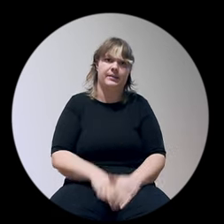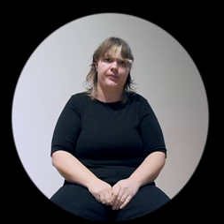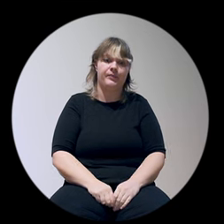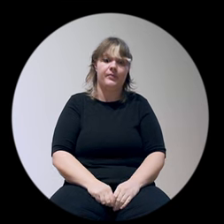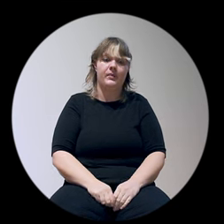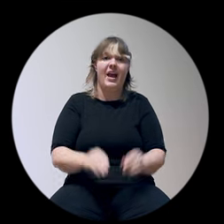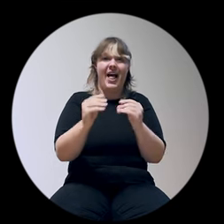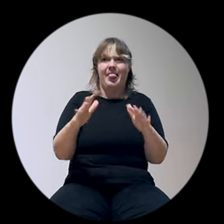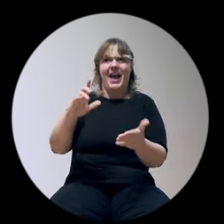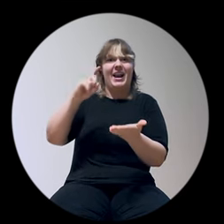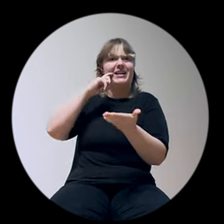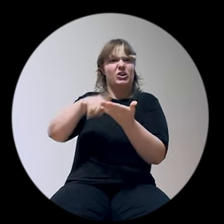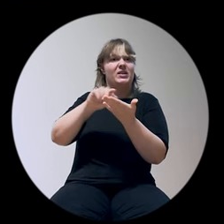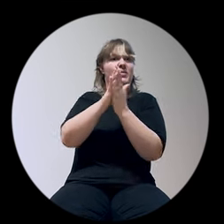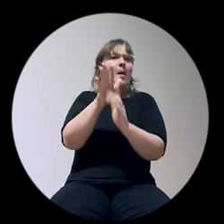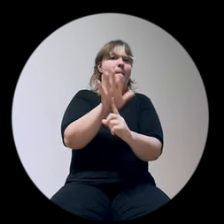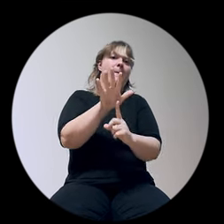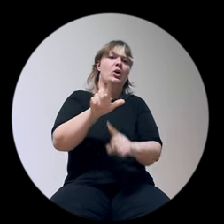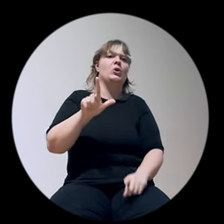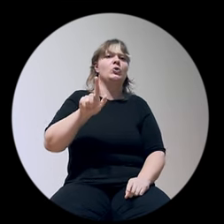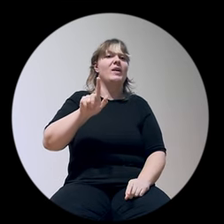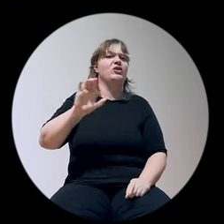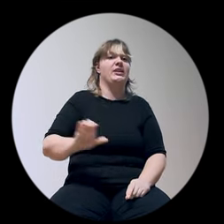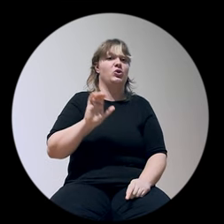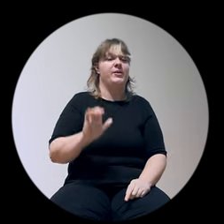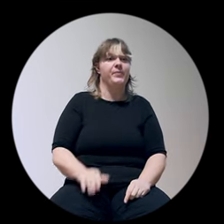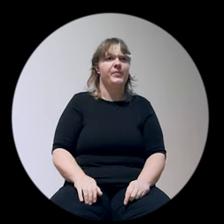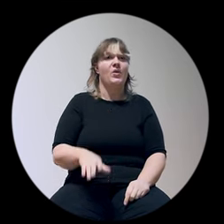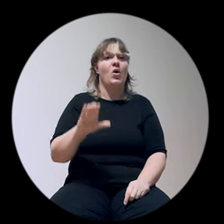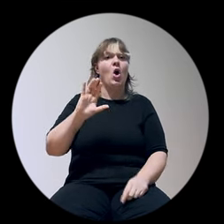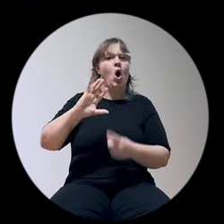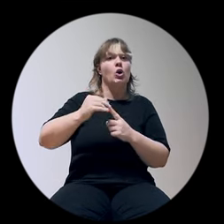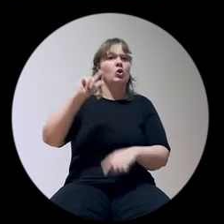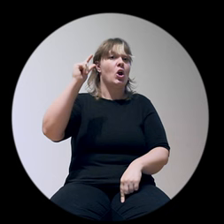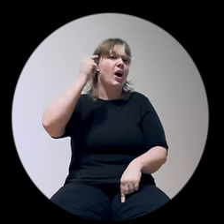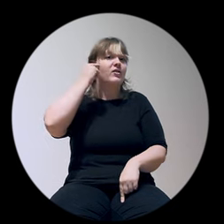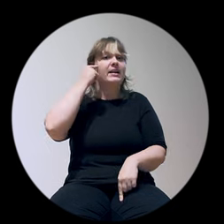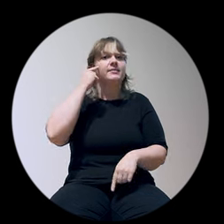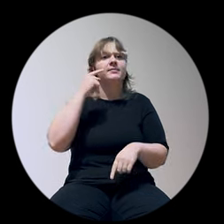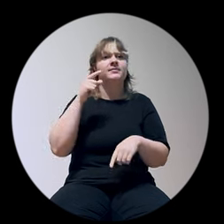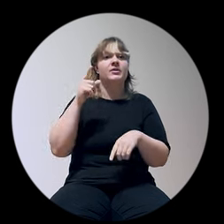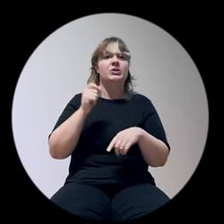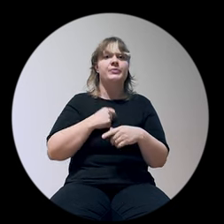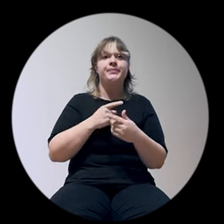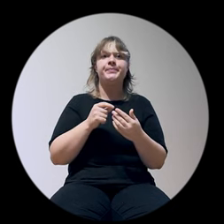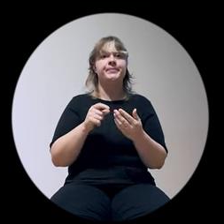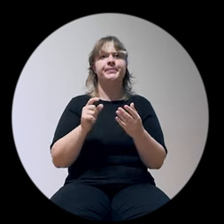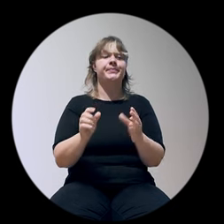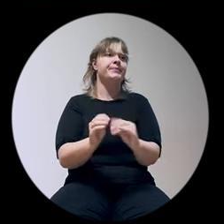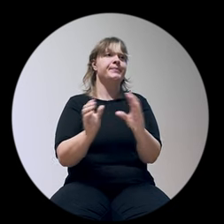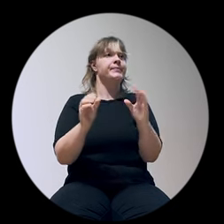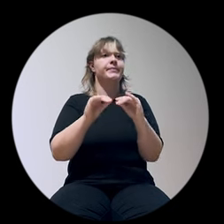Land acknowledgement has become popular in the 21st century, with cultural government entities paying lip service to indigenous existence